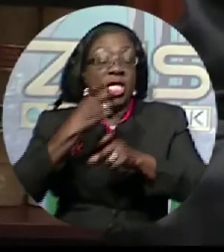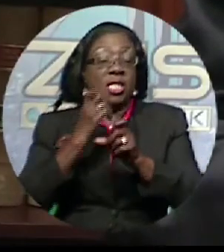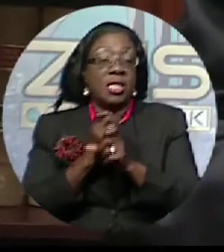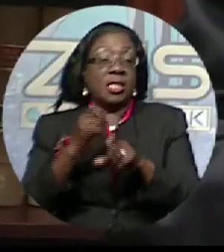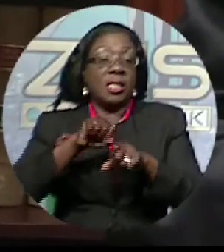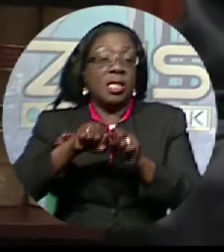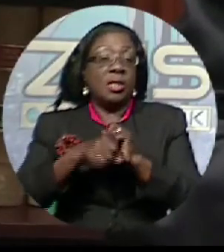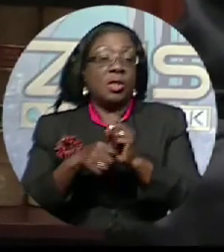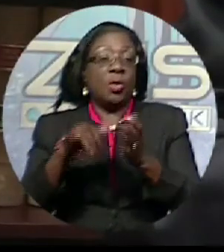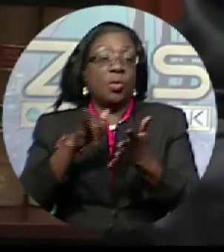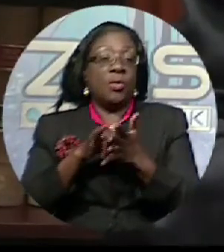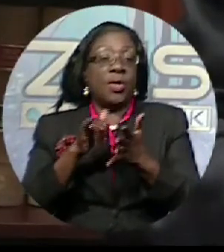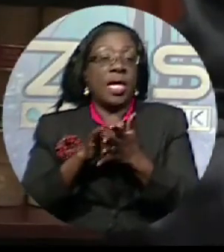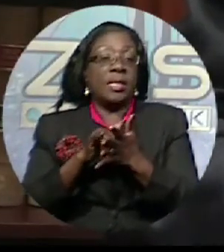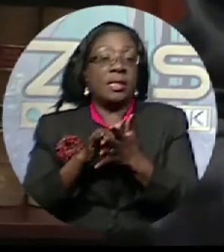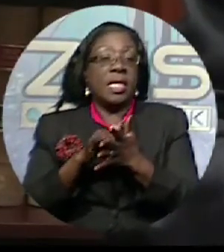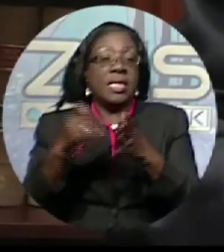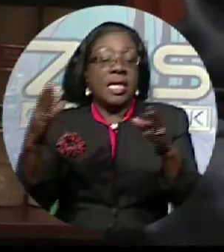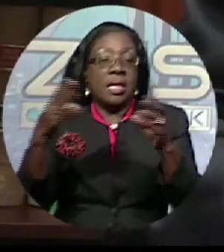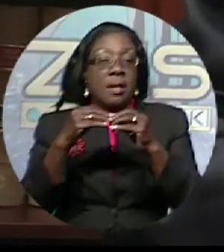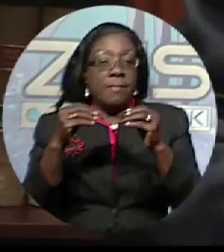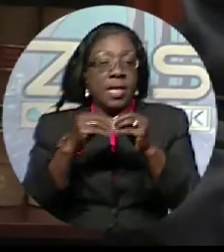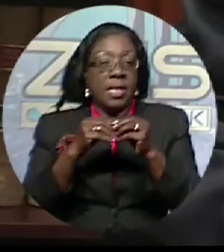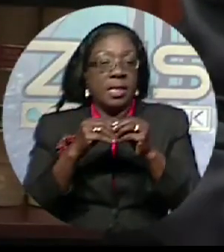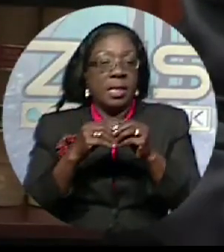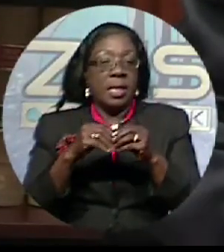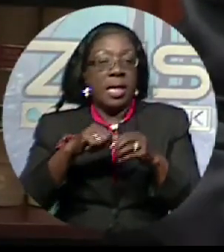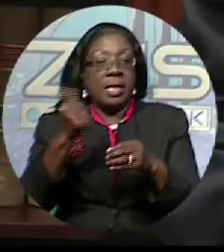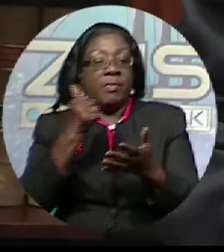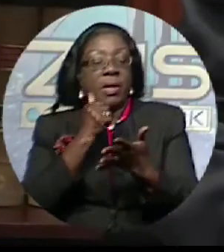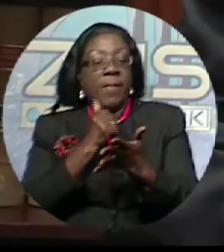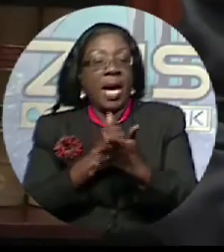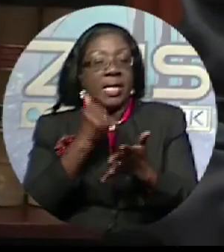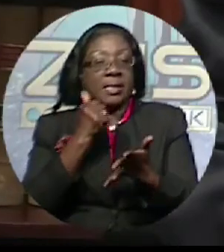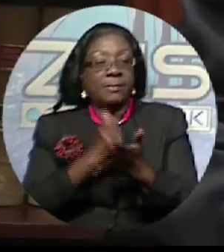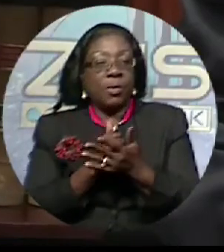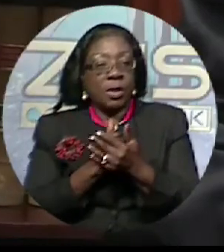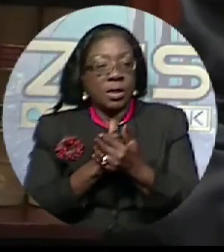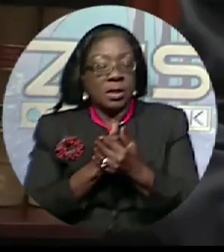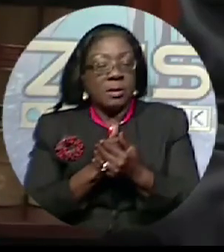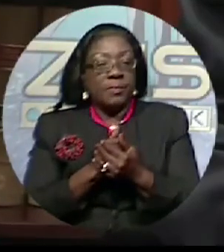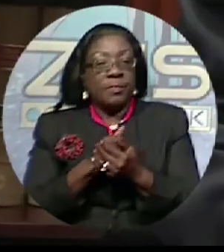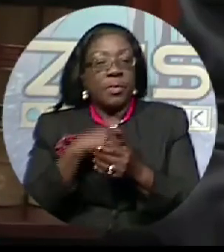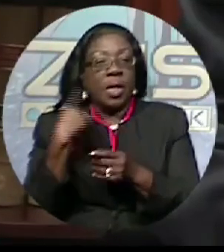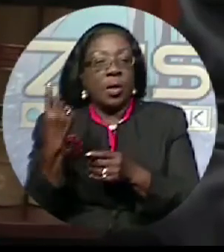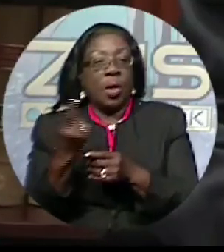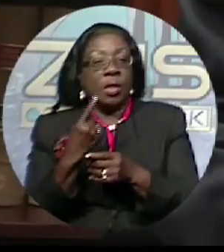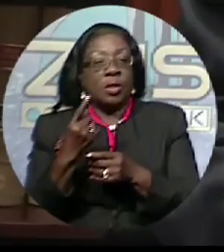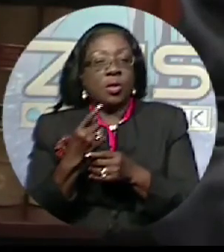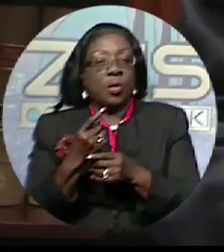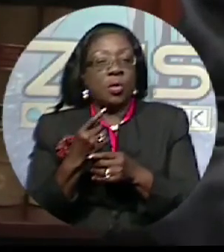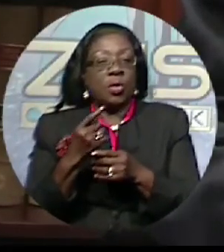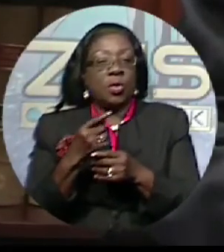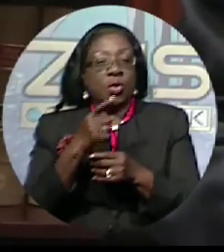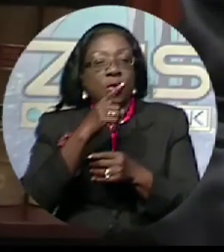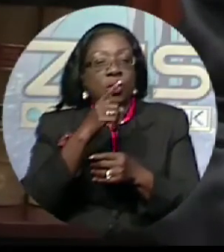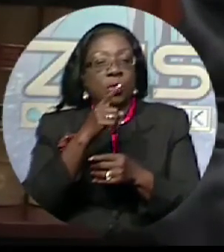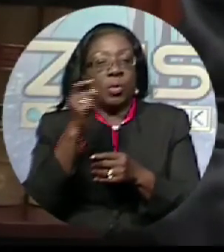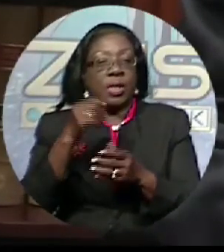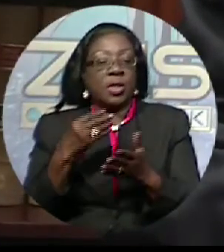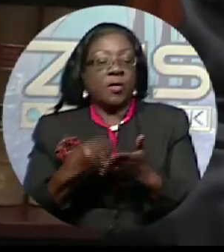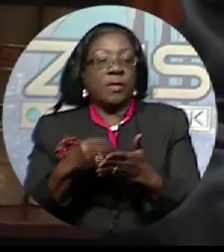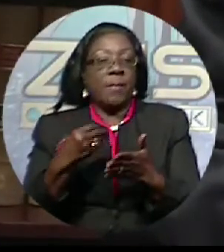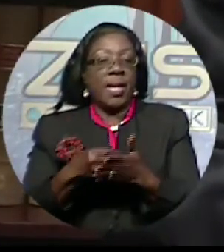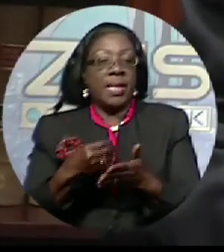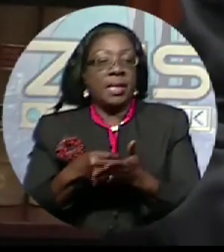so that they can meet any demand for passports and also the question of the price, because